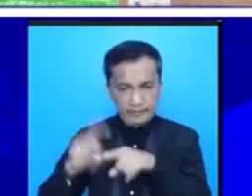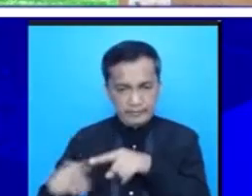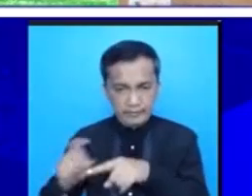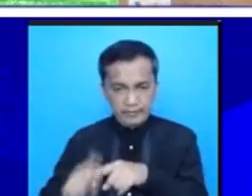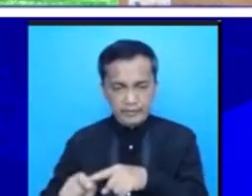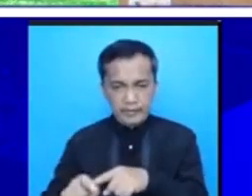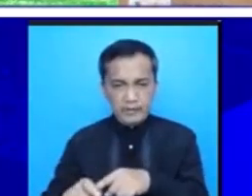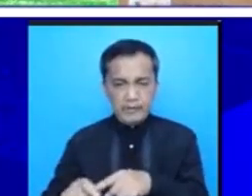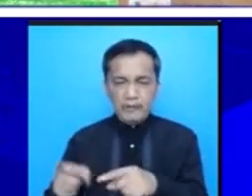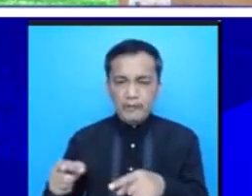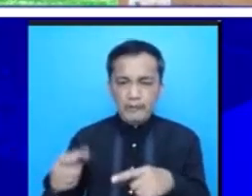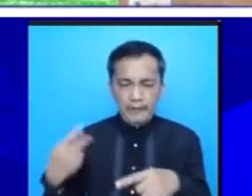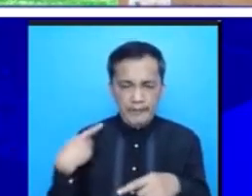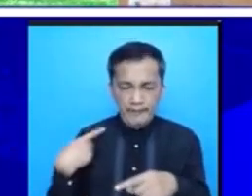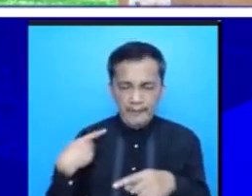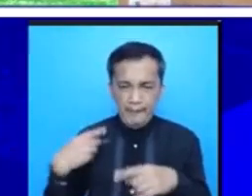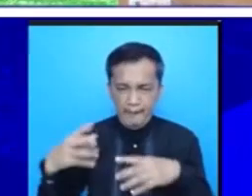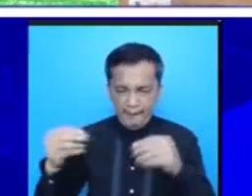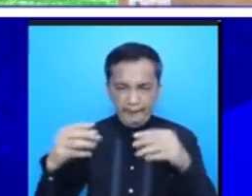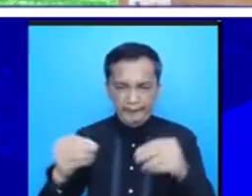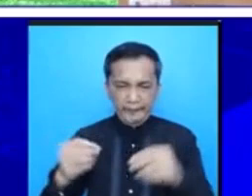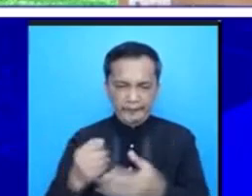still dependent on water,